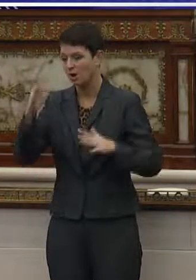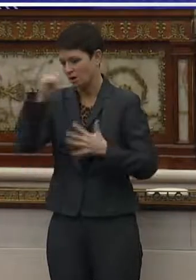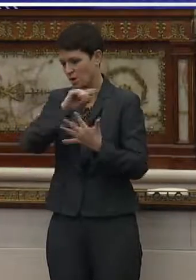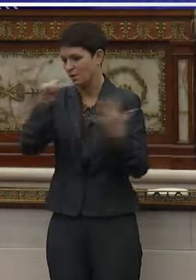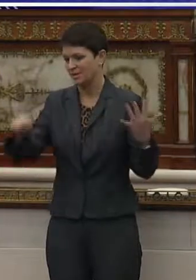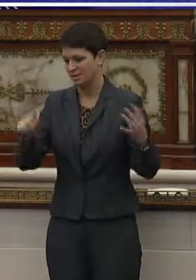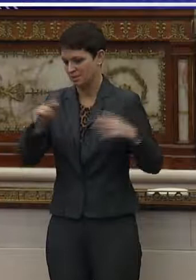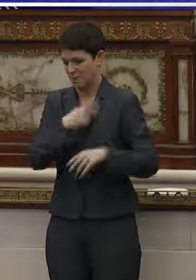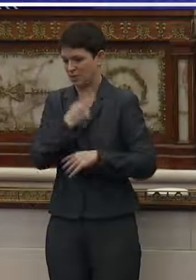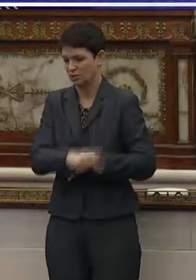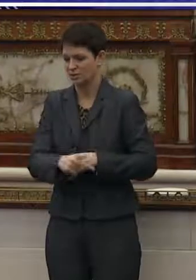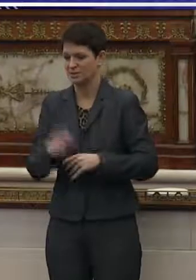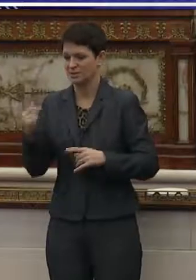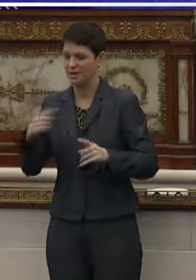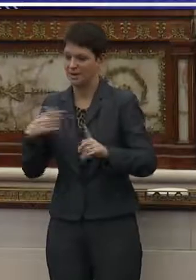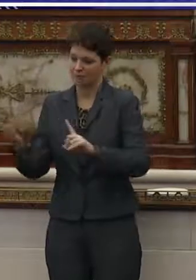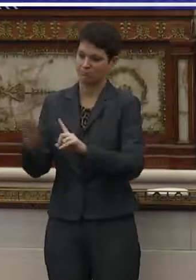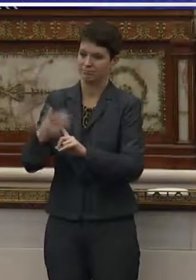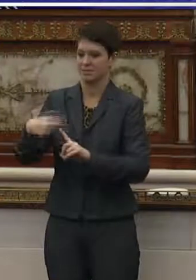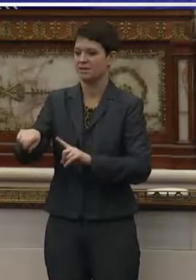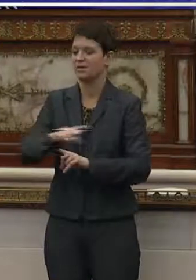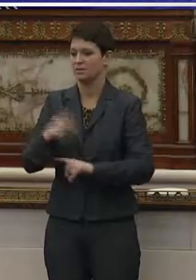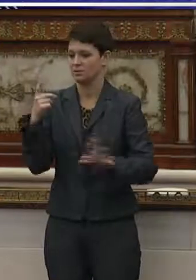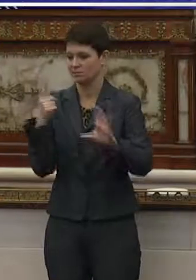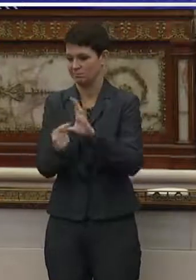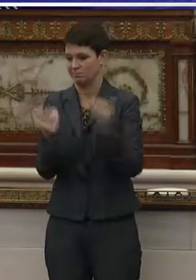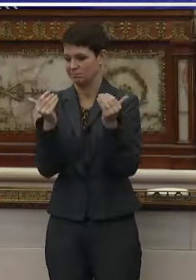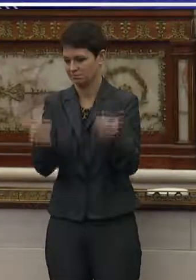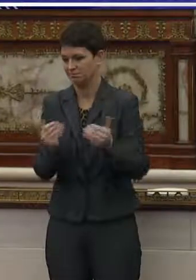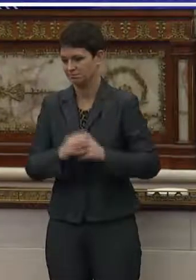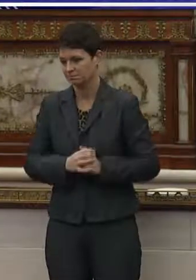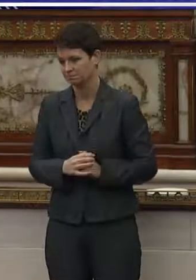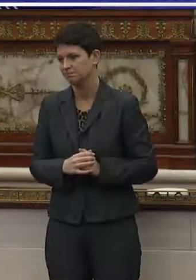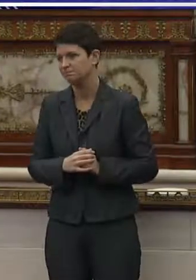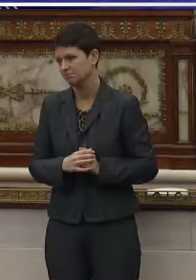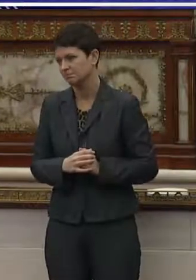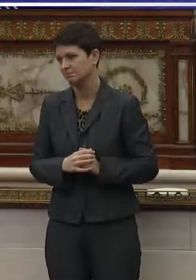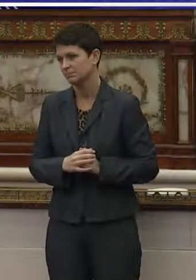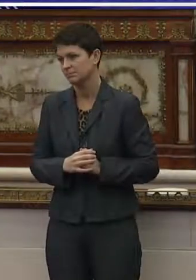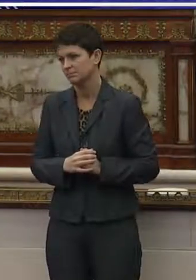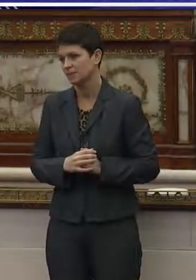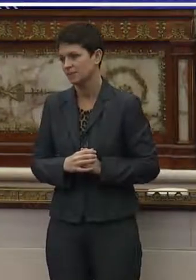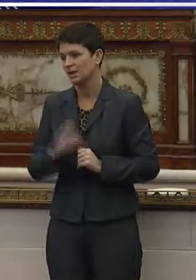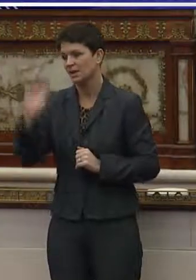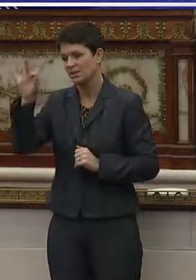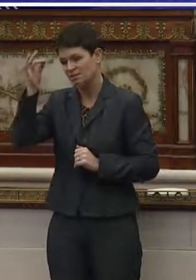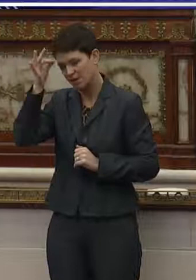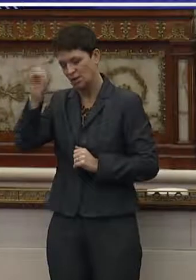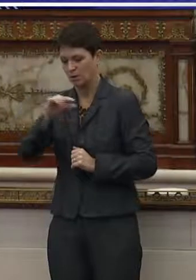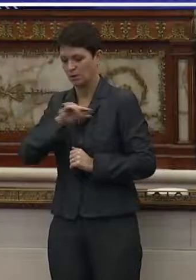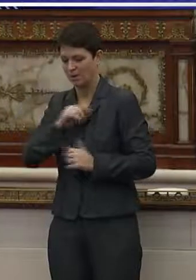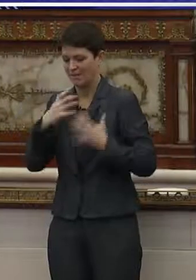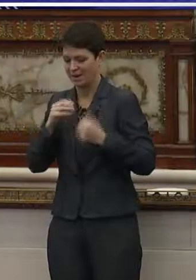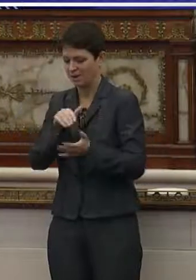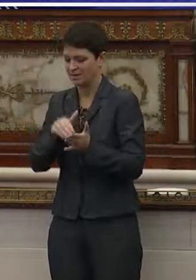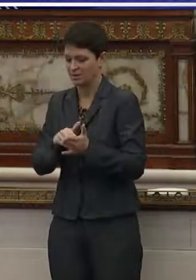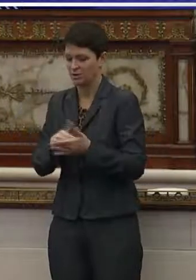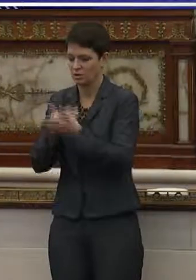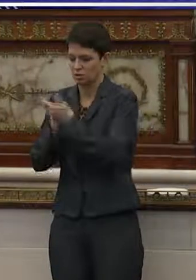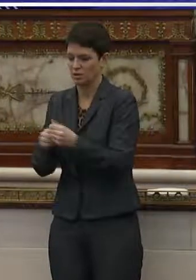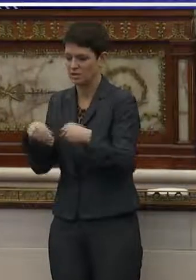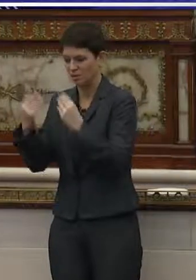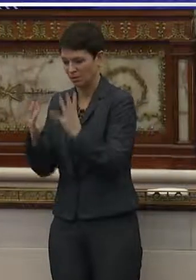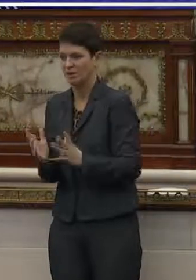patients. And I think they can be persuasive to those folks. And so, the federally qualified health centers have been really trusted